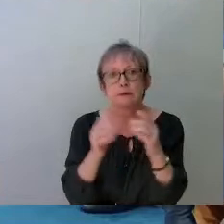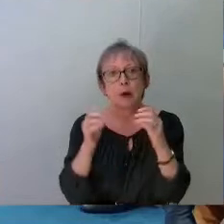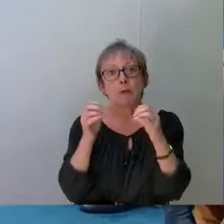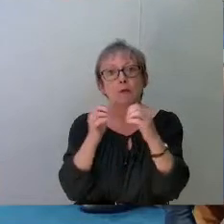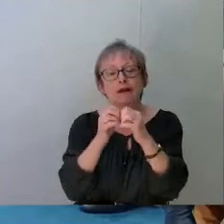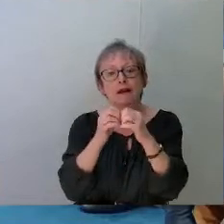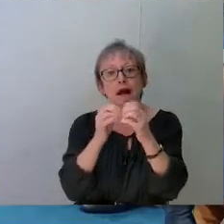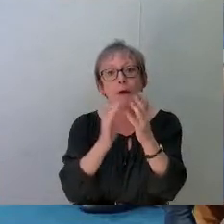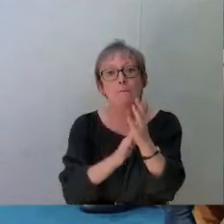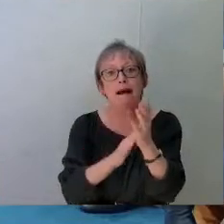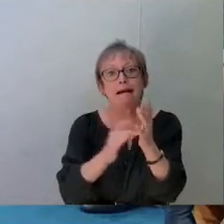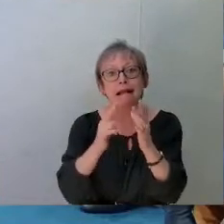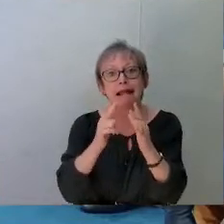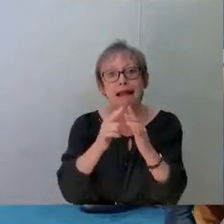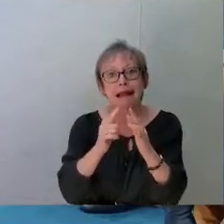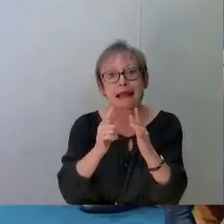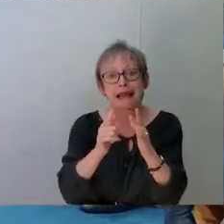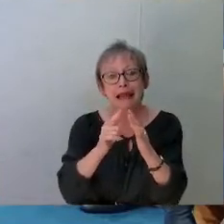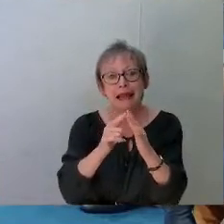Bernadette McElhinney.